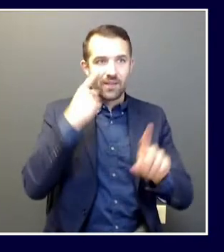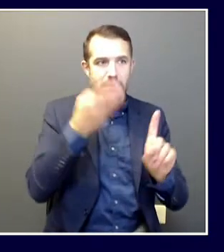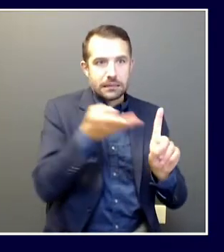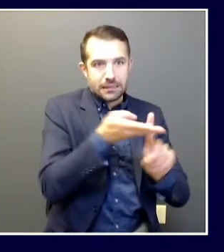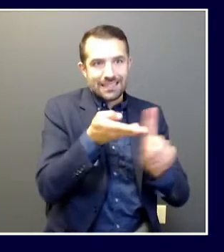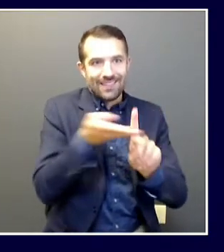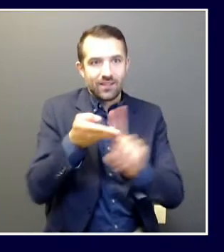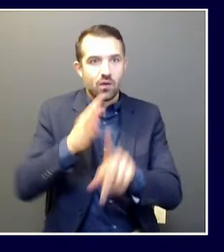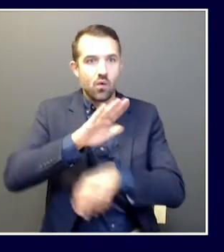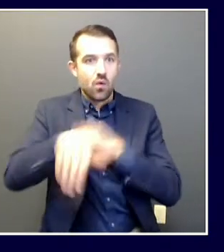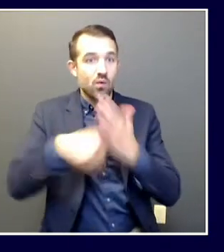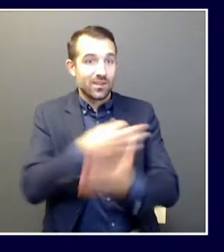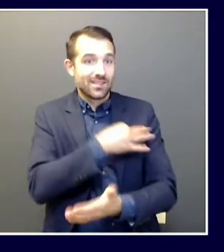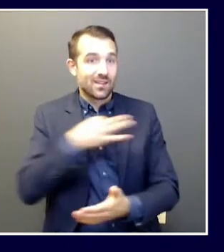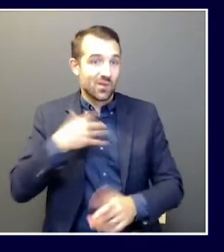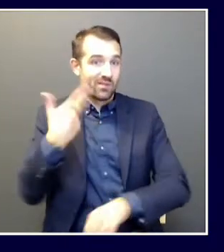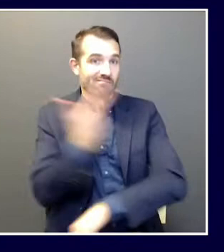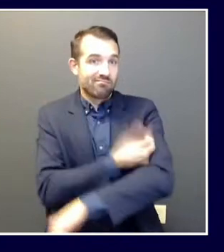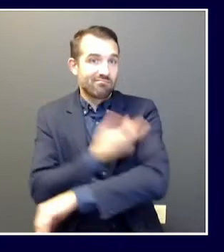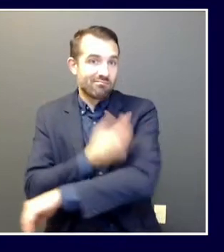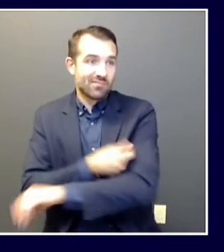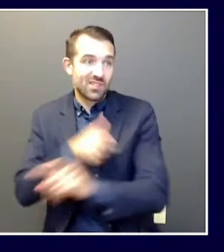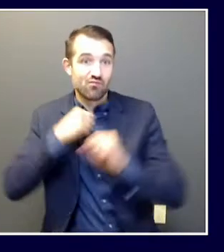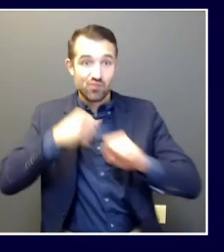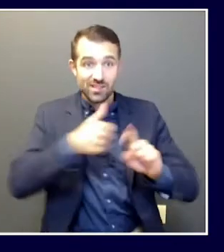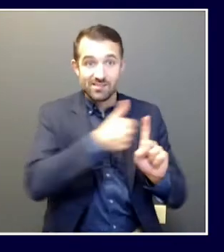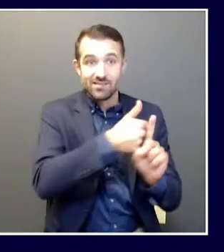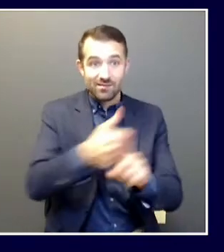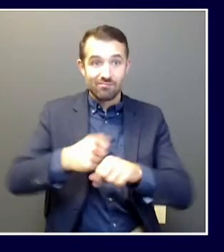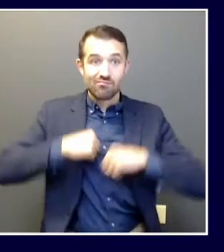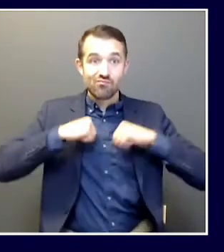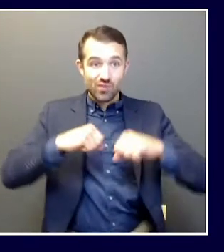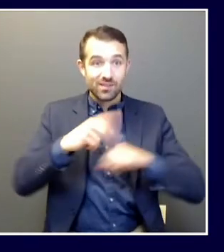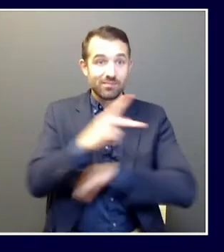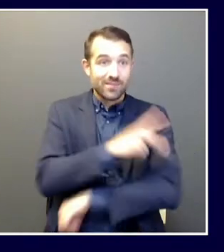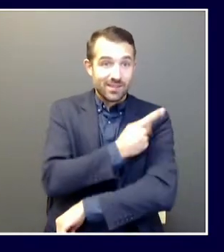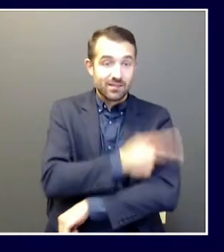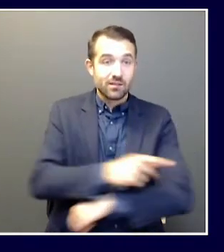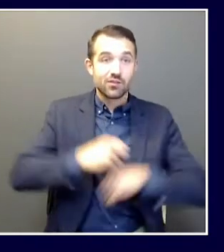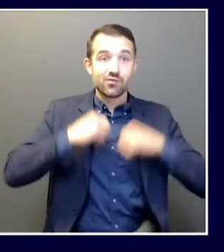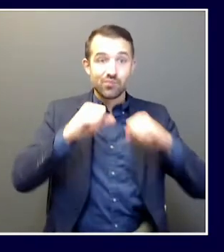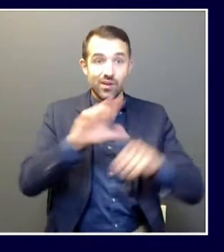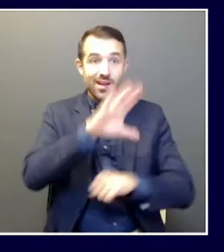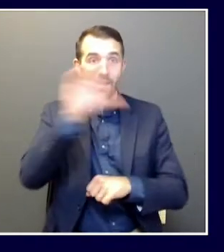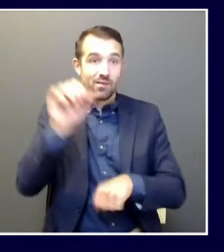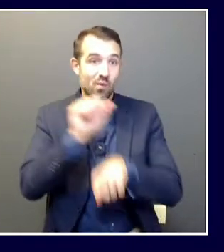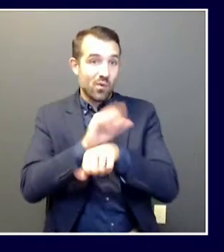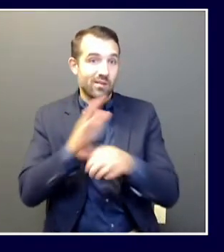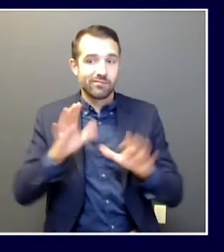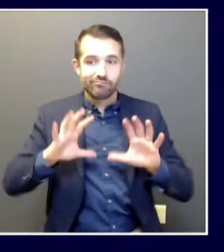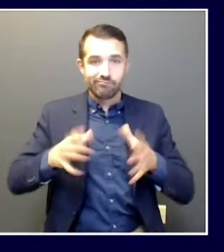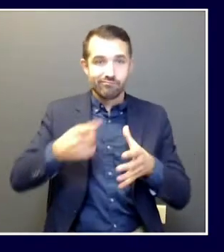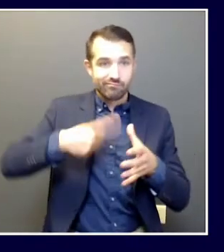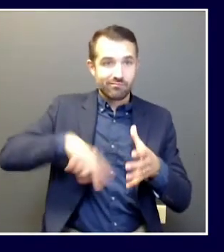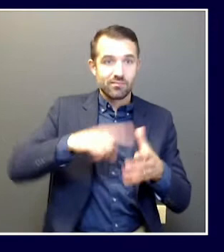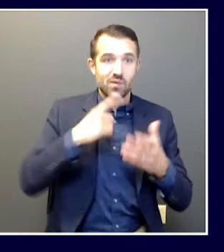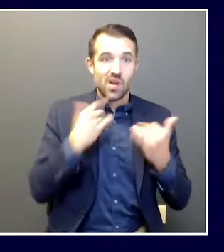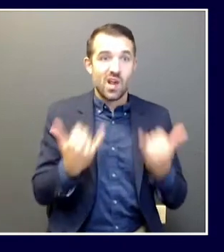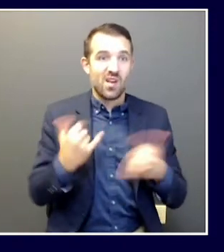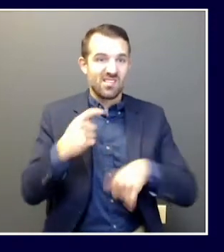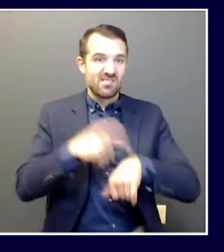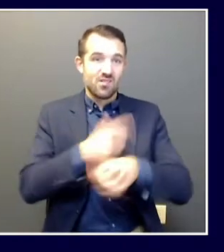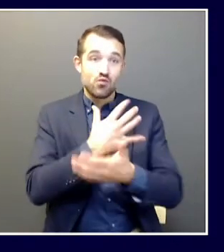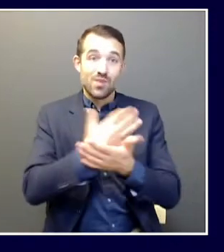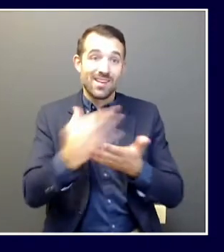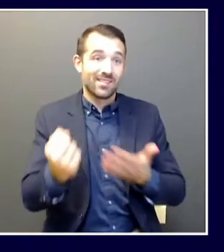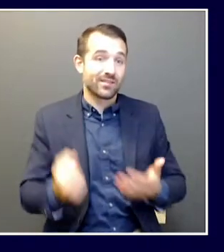for their own good, the good of their patients, the good of their facilities. But that time is up. We do anticipate that the Center for Medicare and